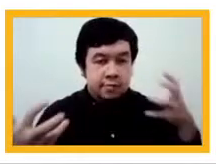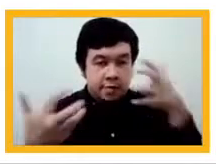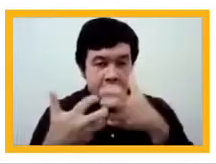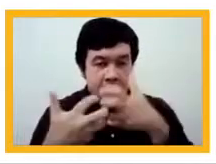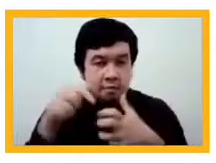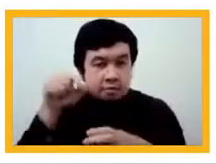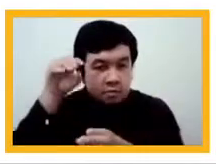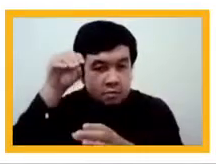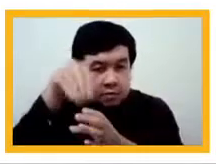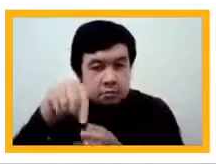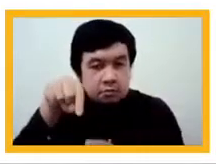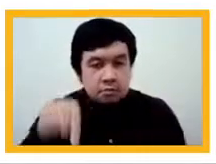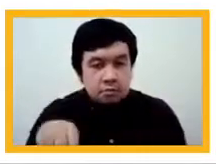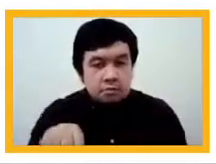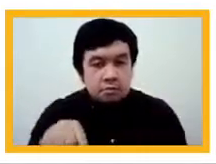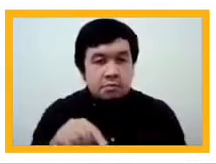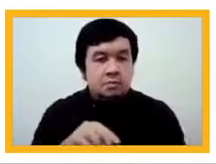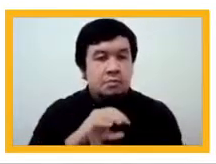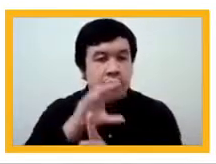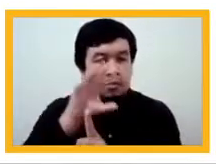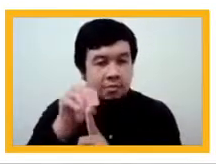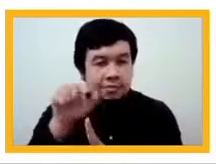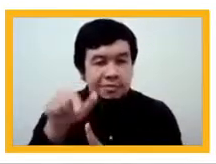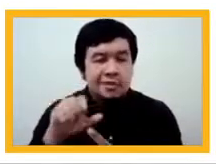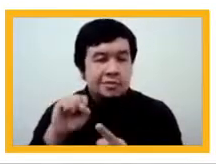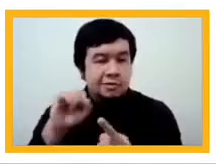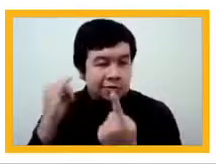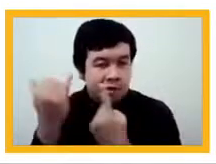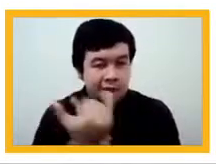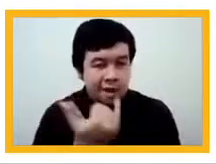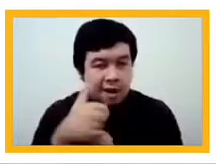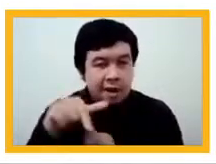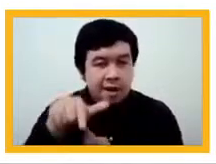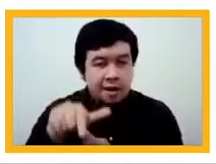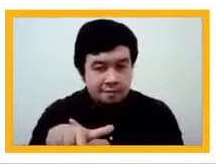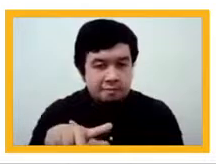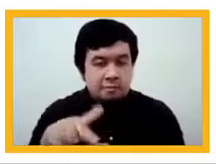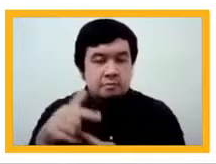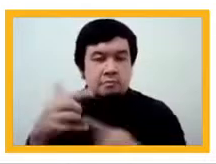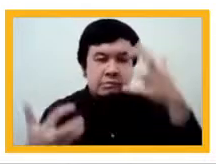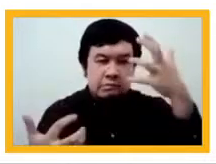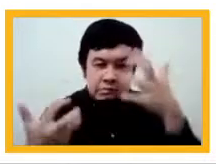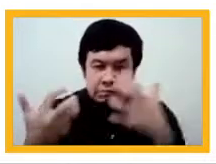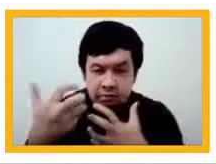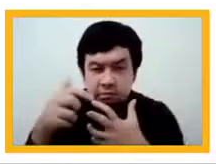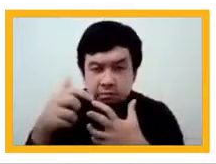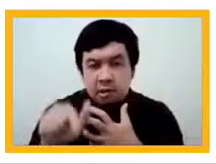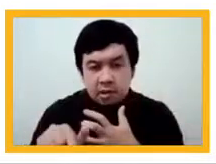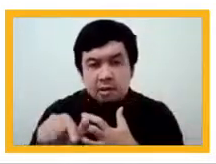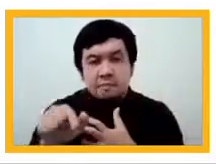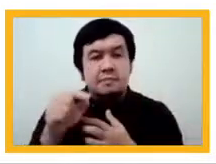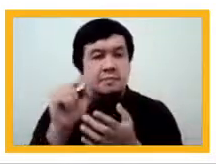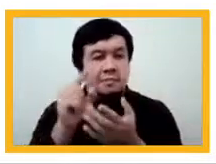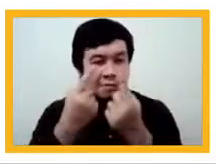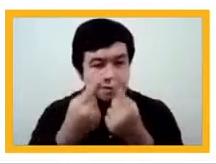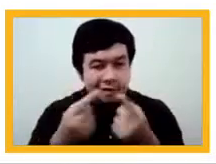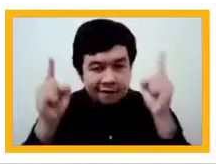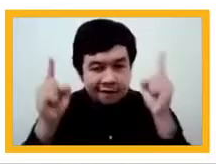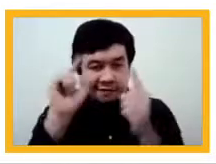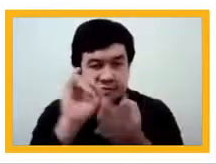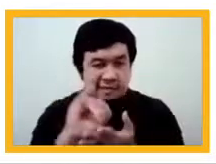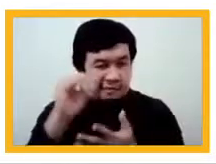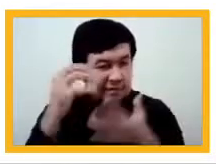of mismatches: institutional mismatch, cultural mismatch, sociology mismatch, and